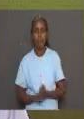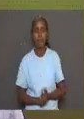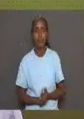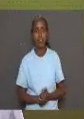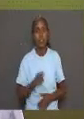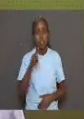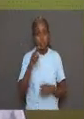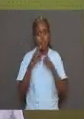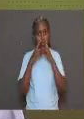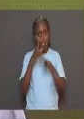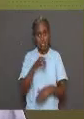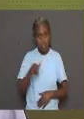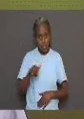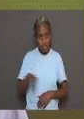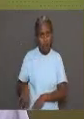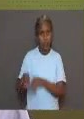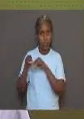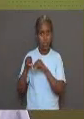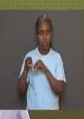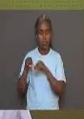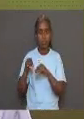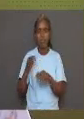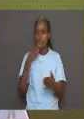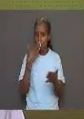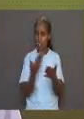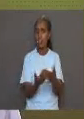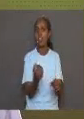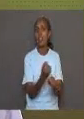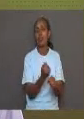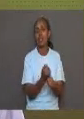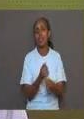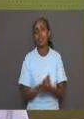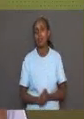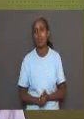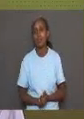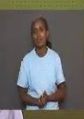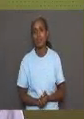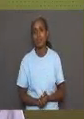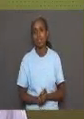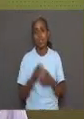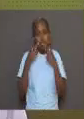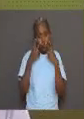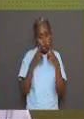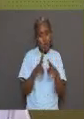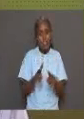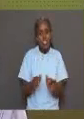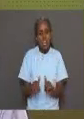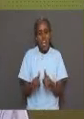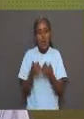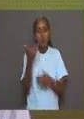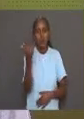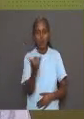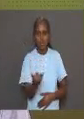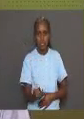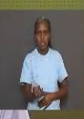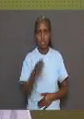Were these your answers, students? Great work. Let us look at how to sketch